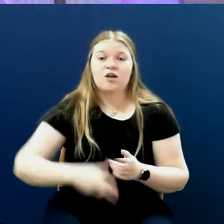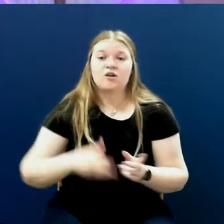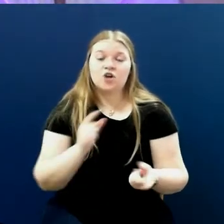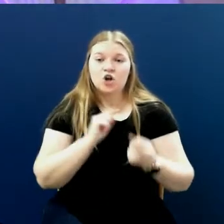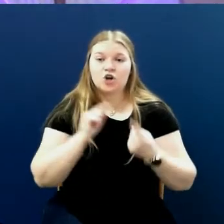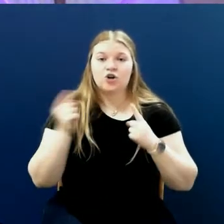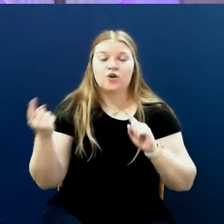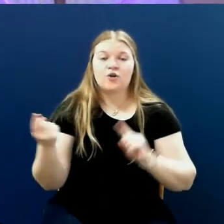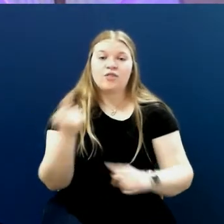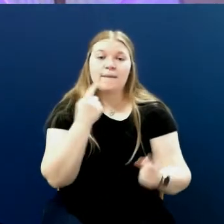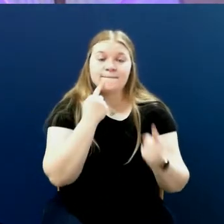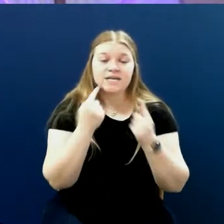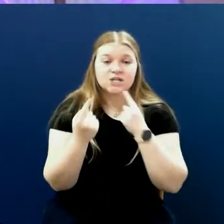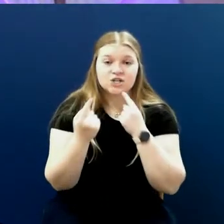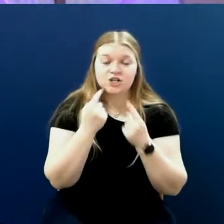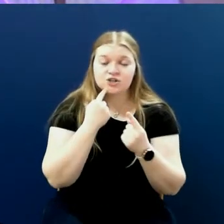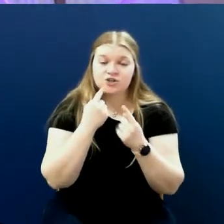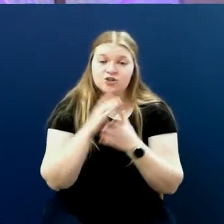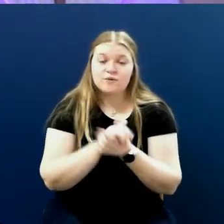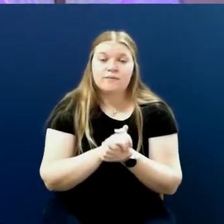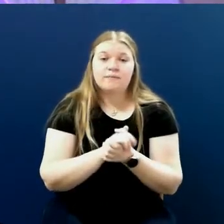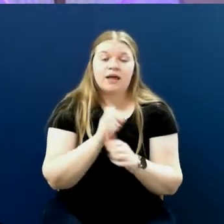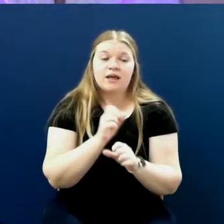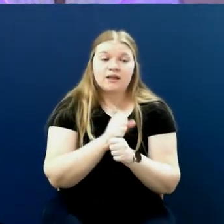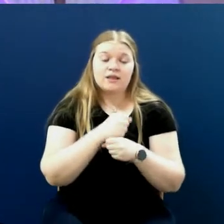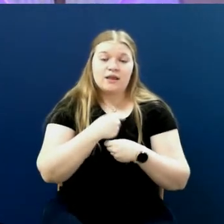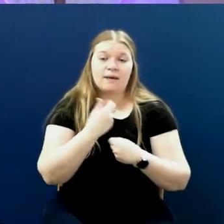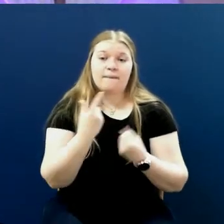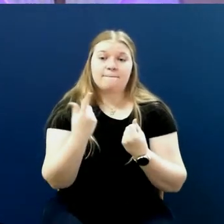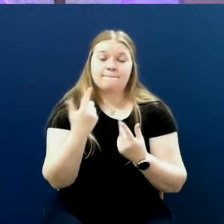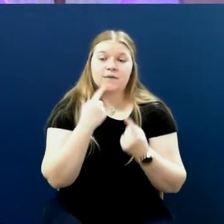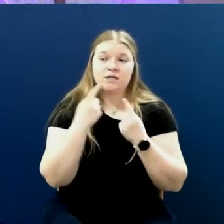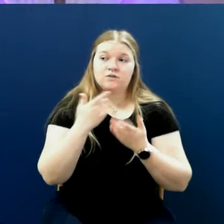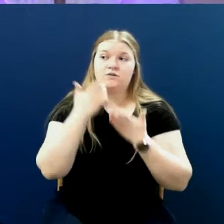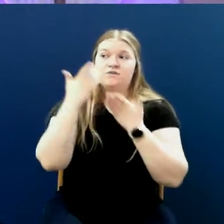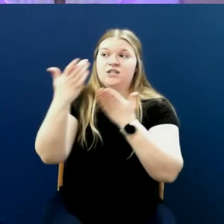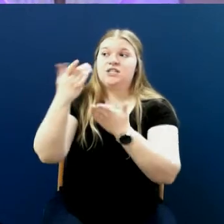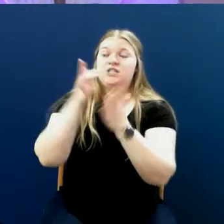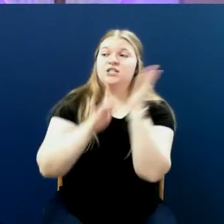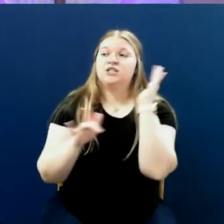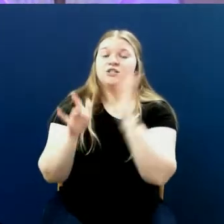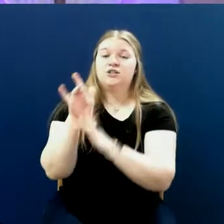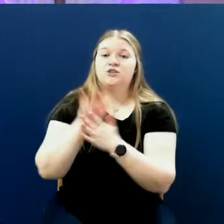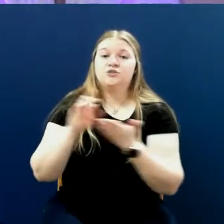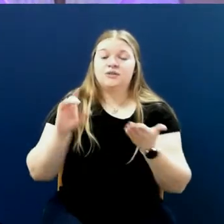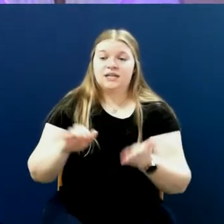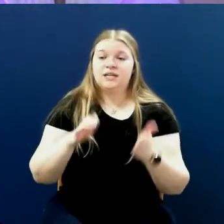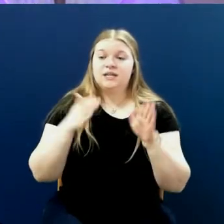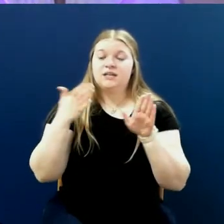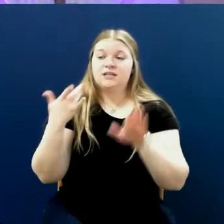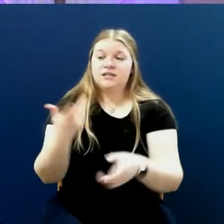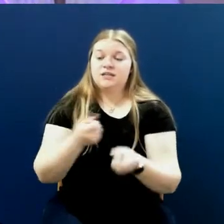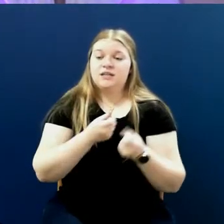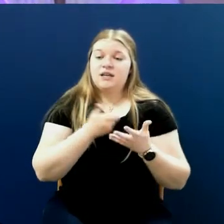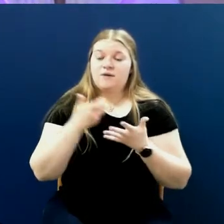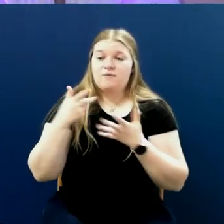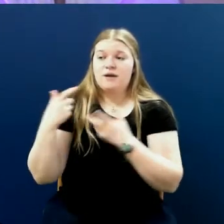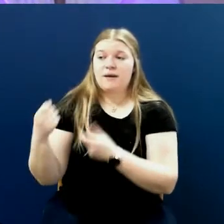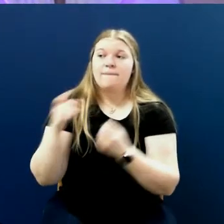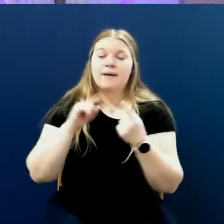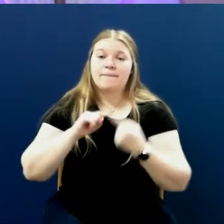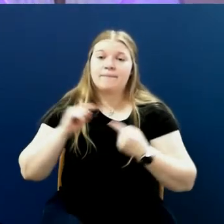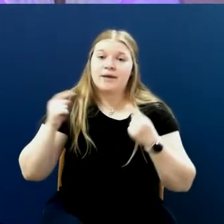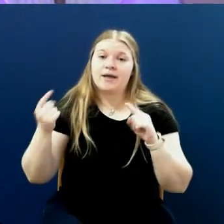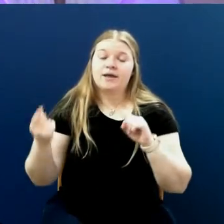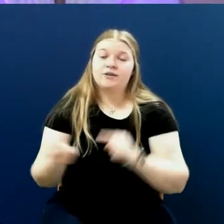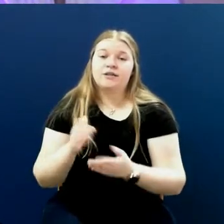bitterness. Turn that hurt and that bitterness over to Jesus. Jesus, you died to take away my pain. You died